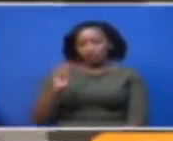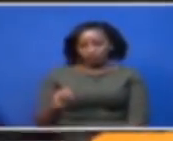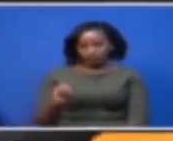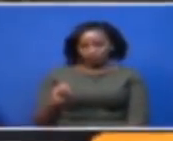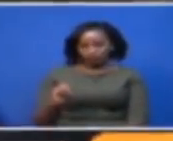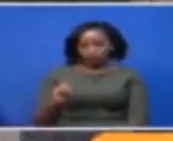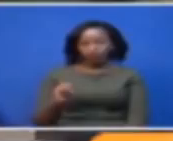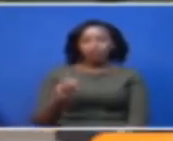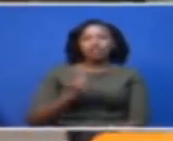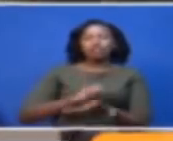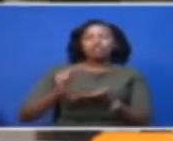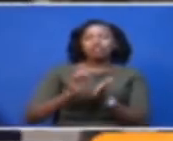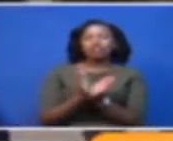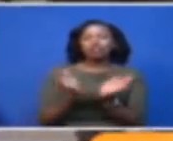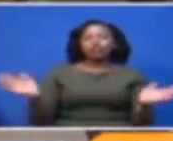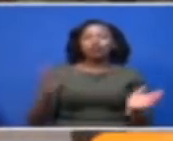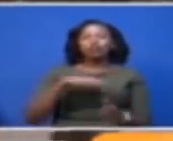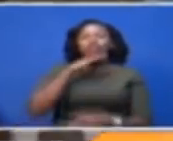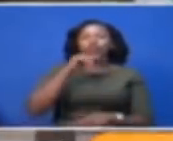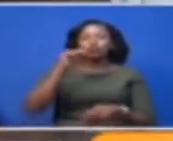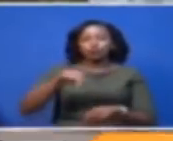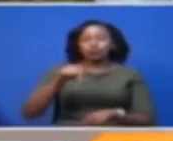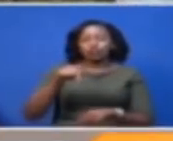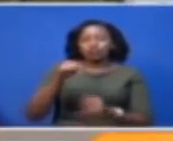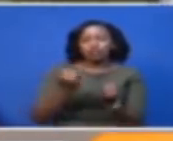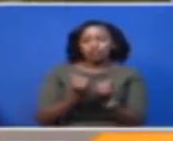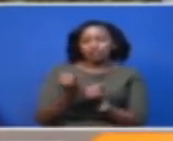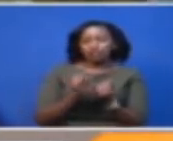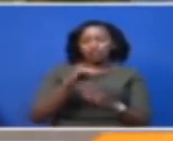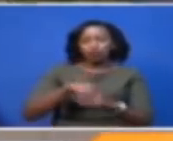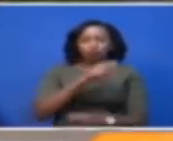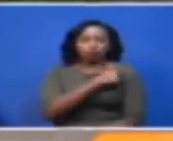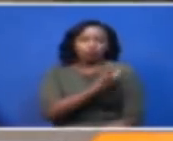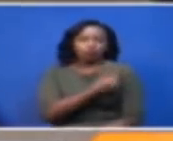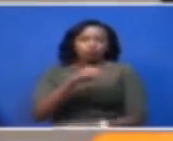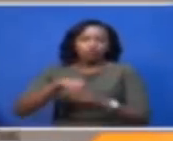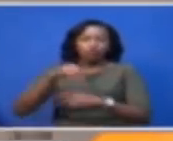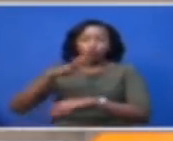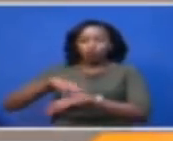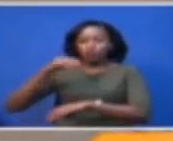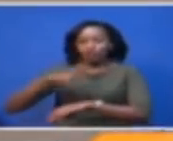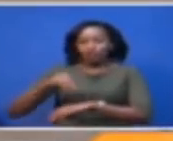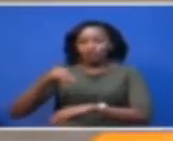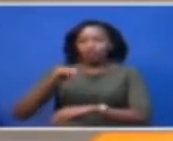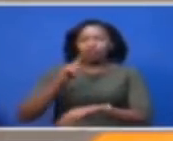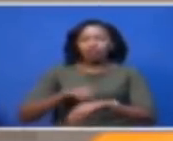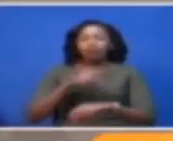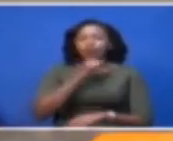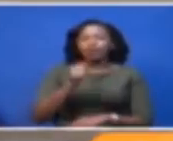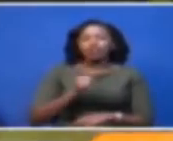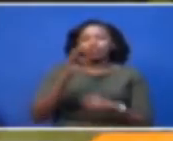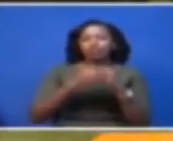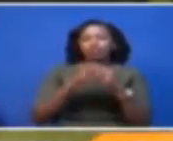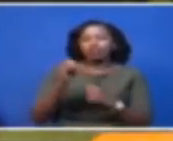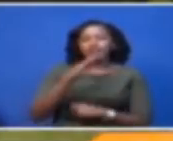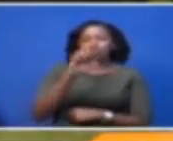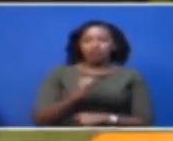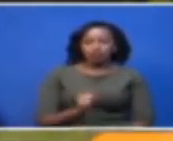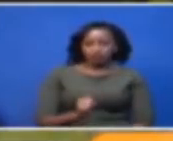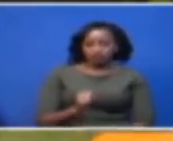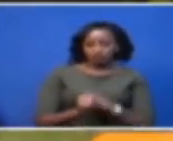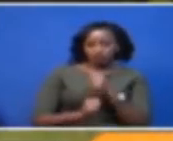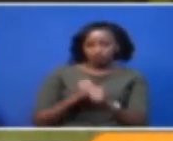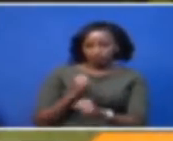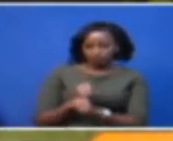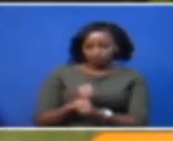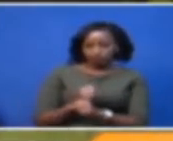Secretary General died in the early hours of Saturday in hospital in Switzerland at the age of 80 years. So he put up with